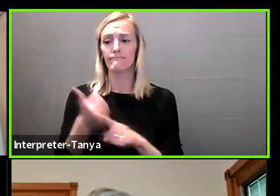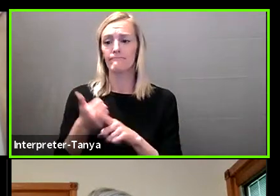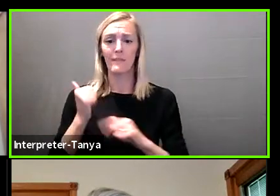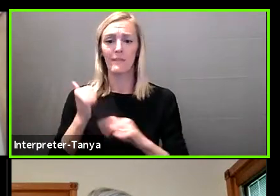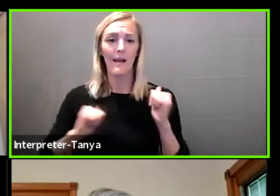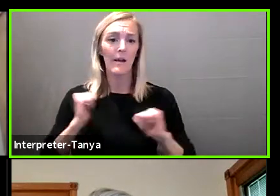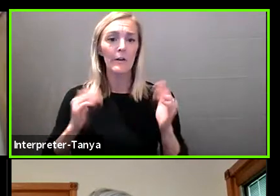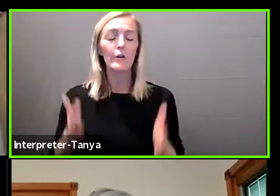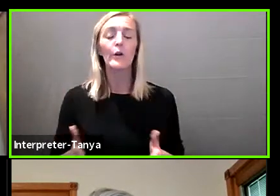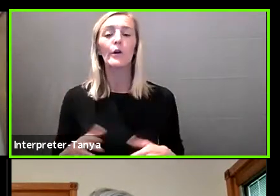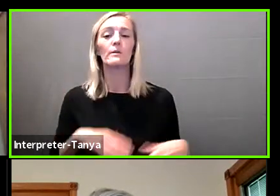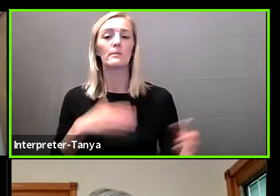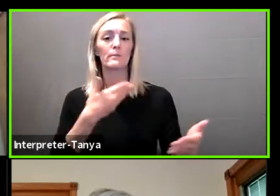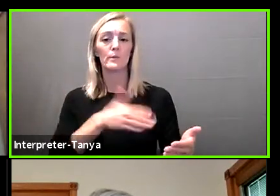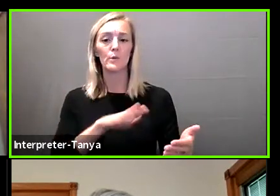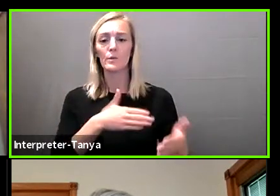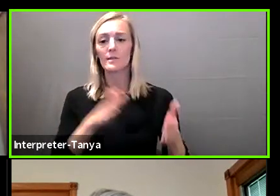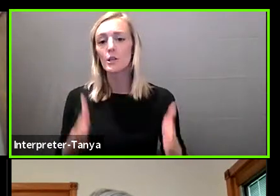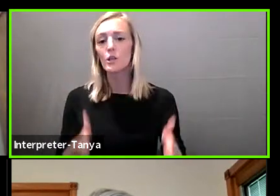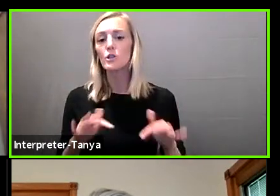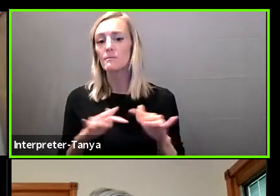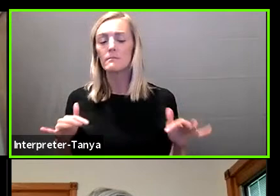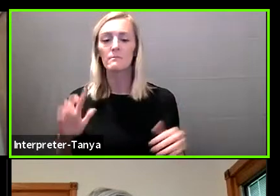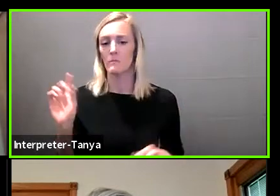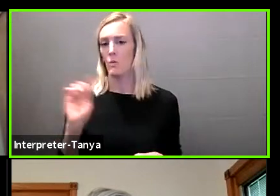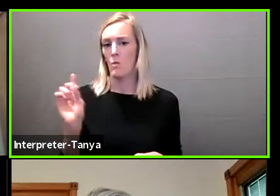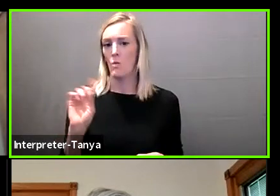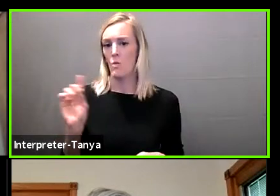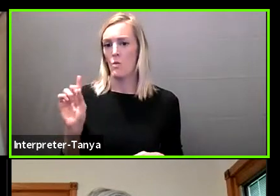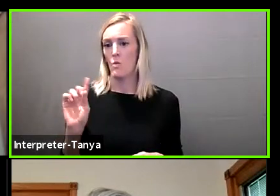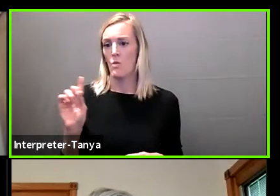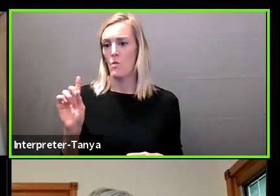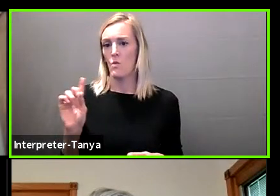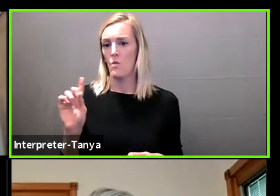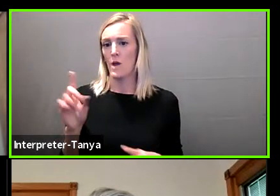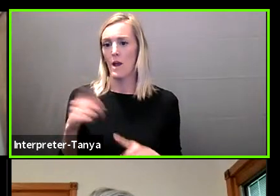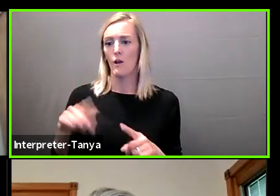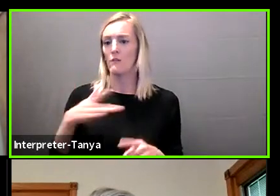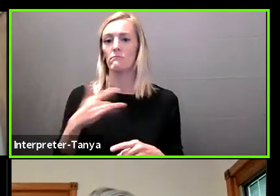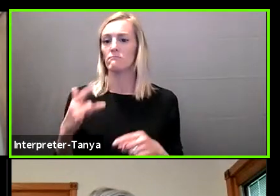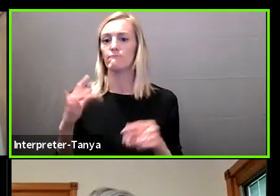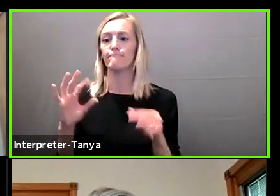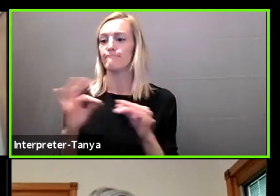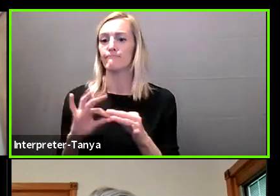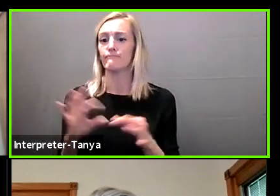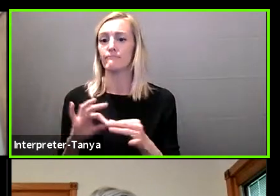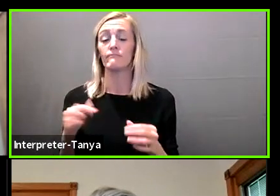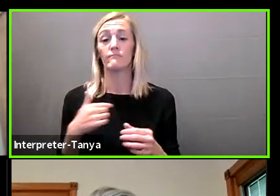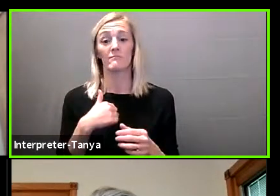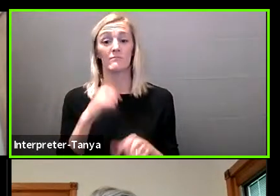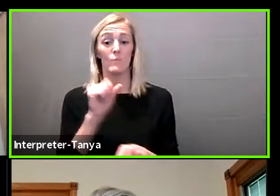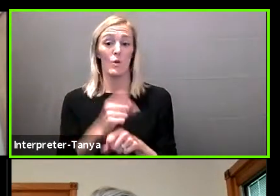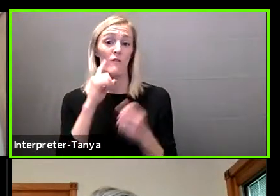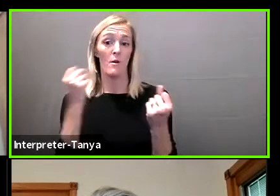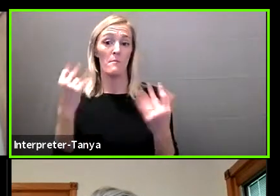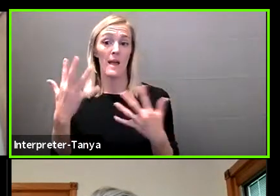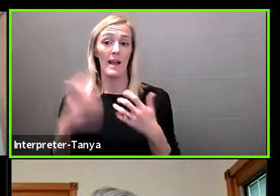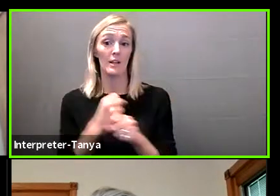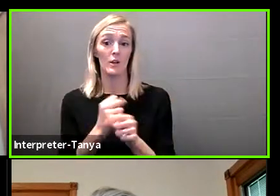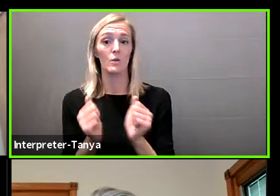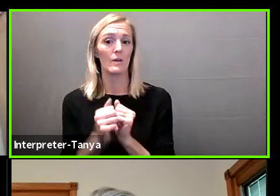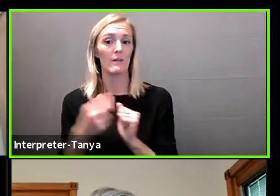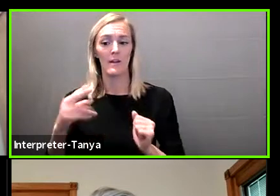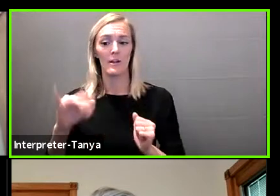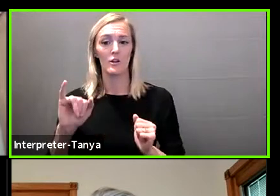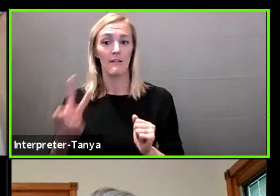and musicians, et cetera. Where are they weighing in? For example, I know several. I've worked for a lot of years in HIV. We've got